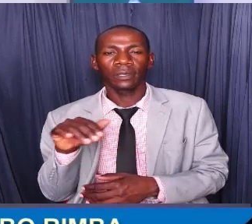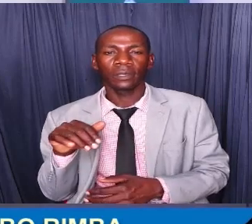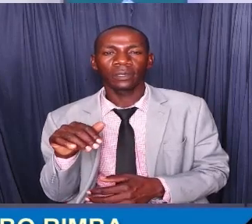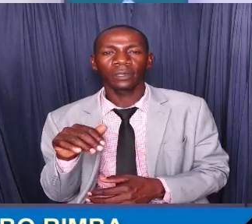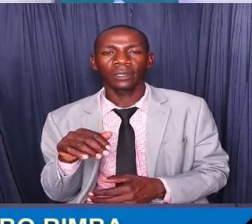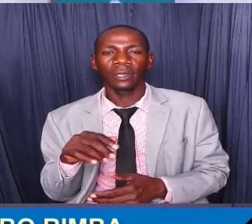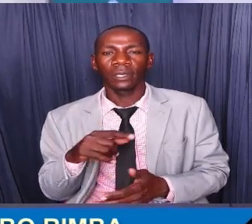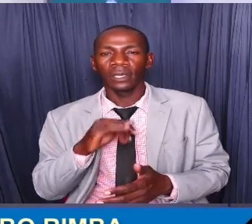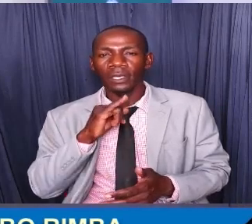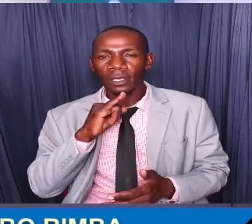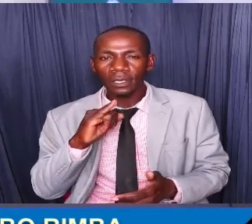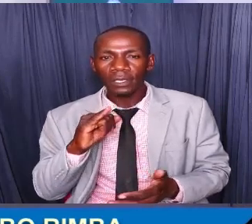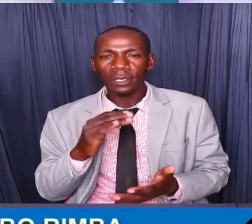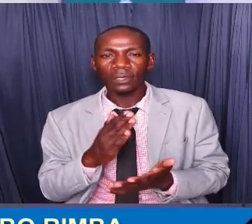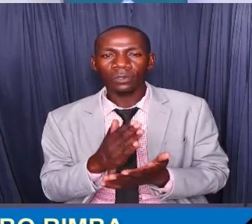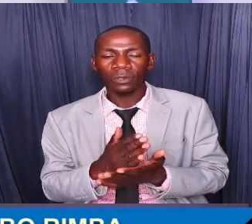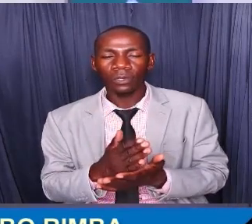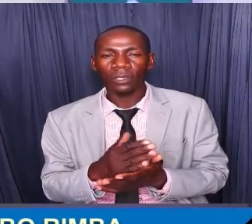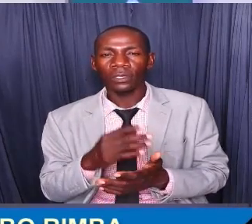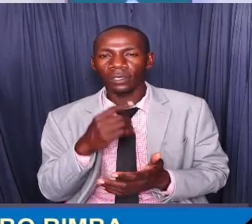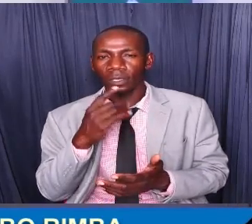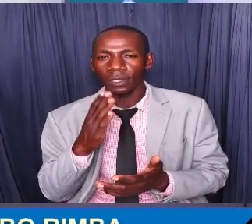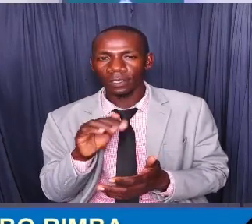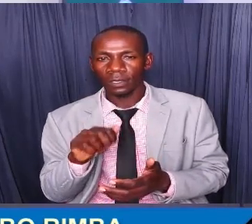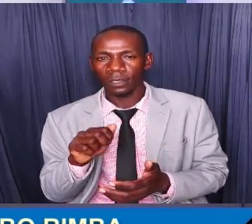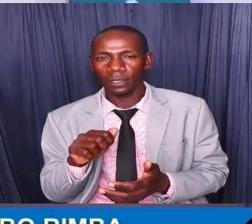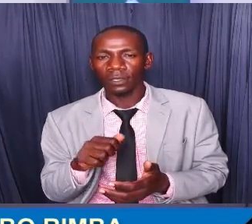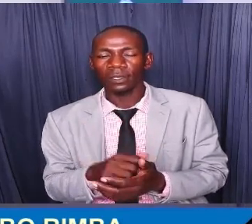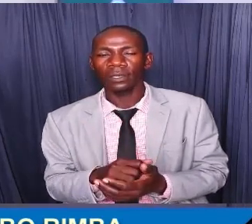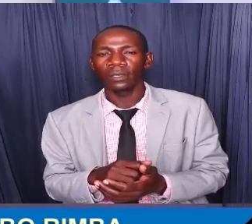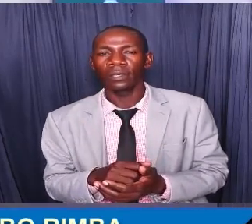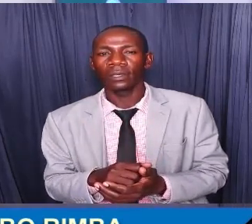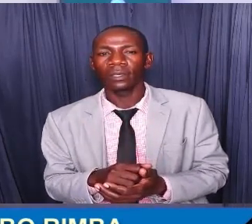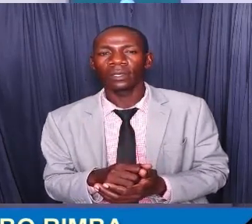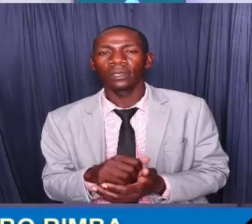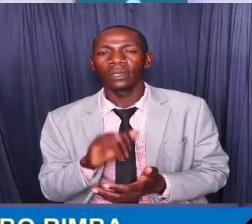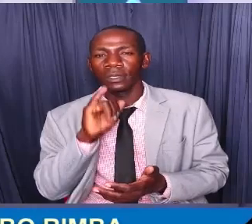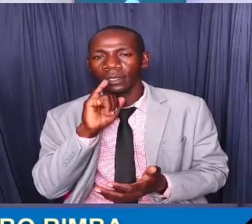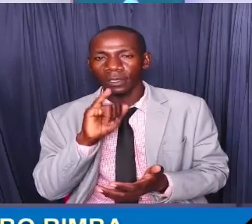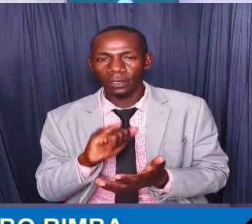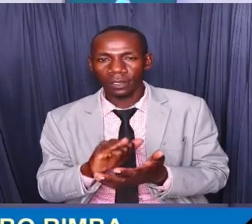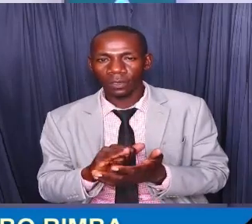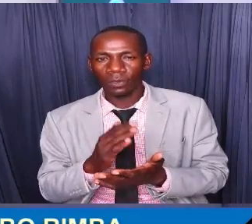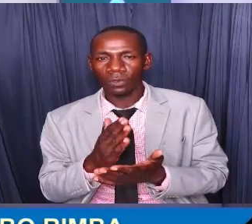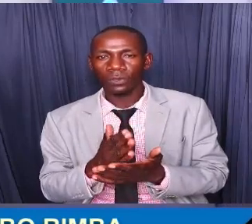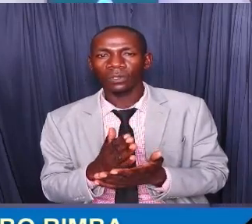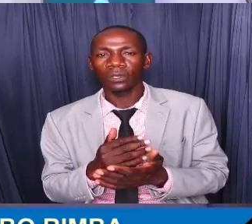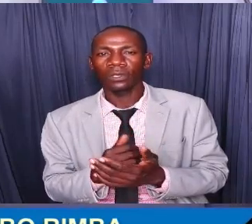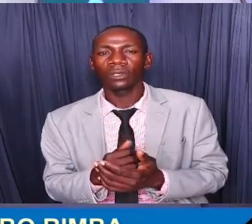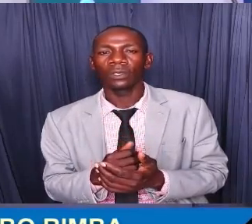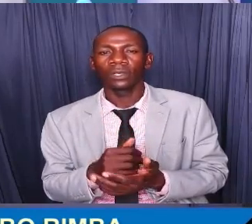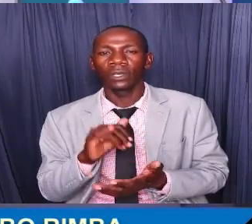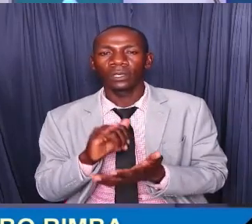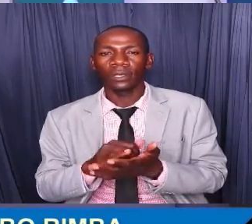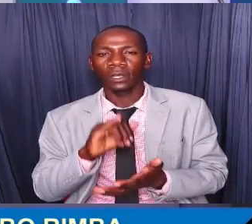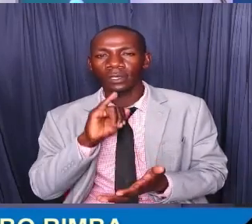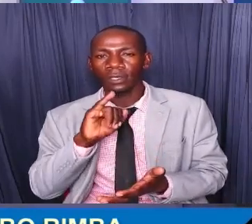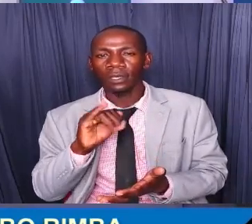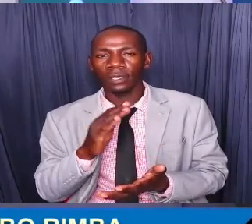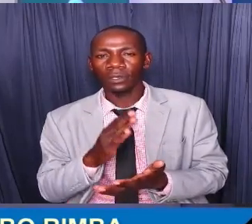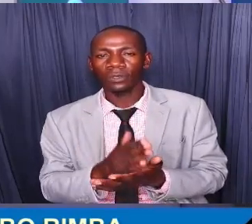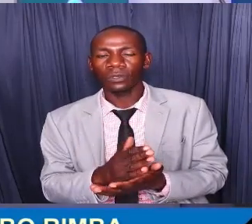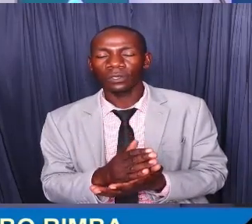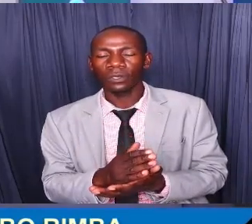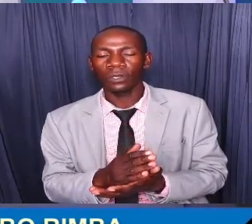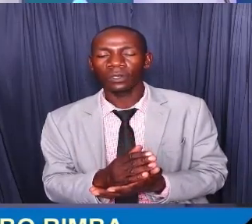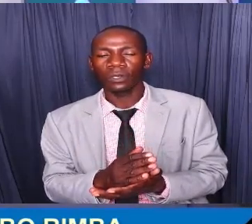ndio kweli. Is it this the truth? And they said yes. That's the truth. This is